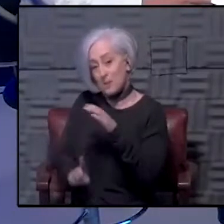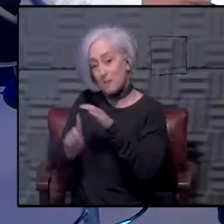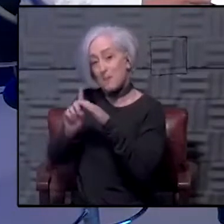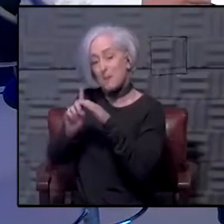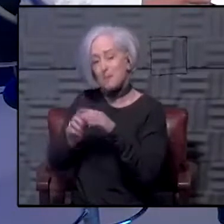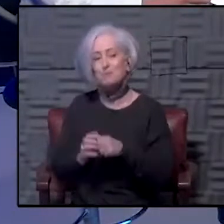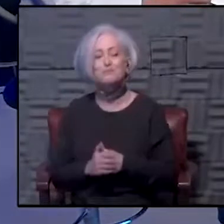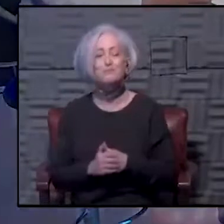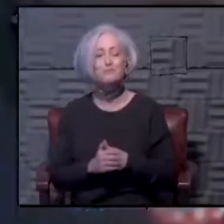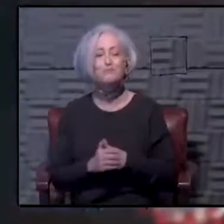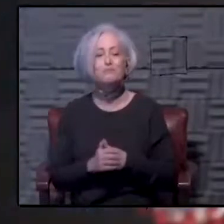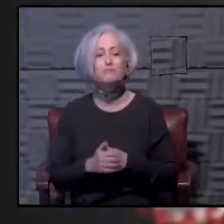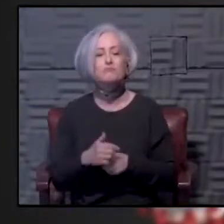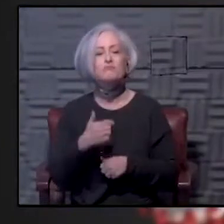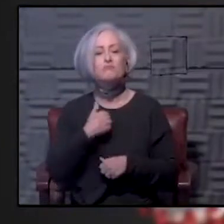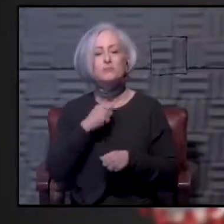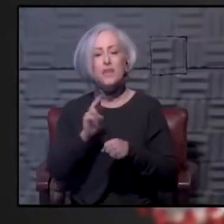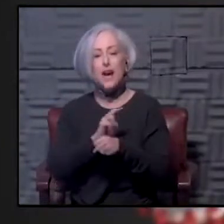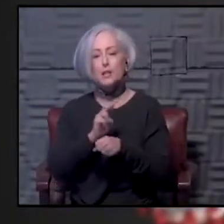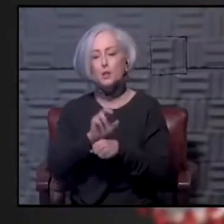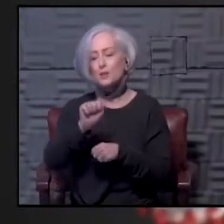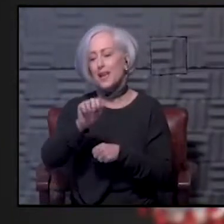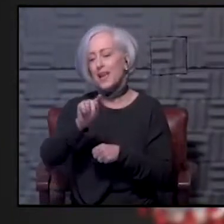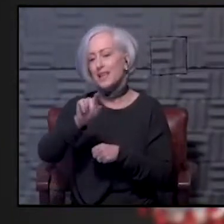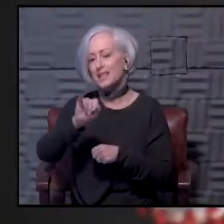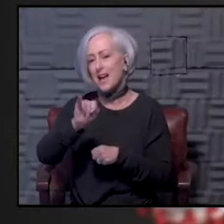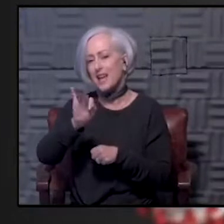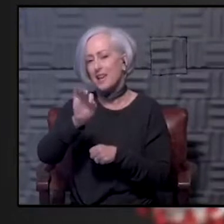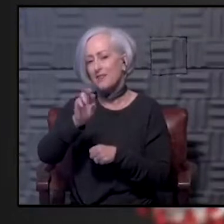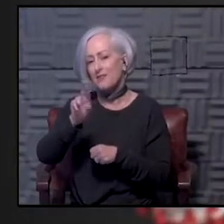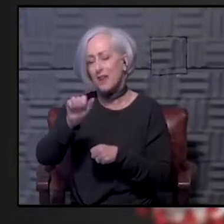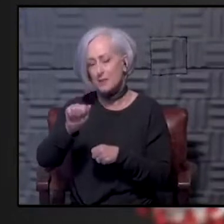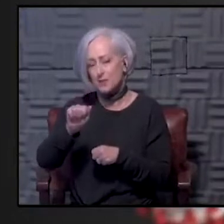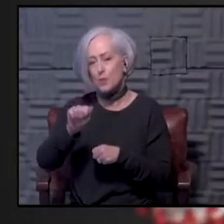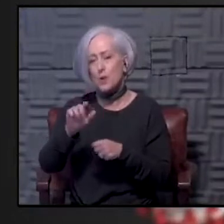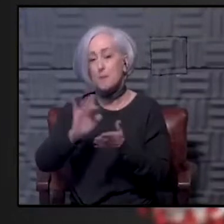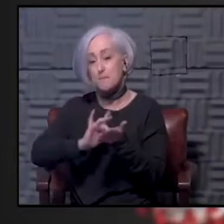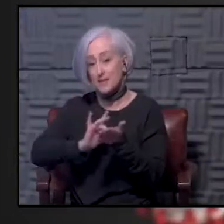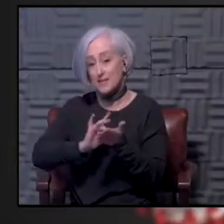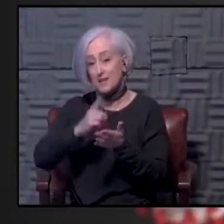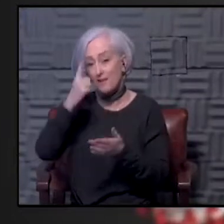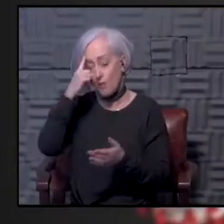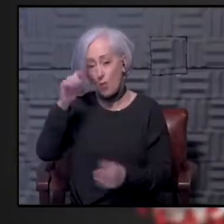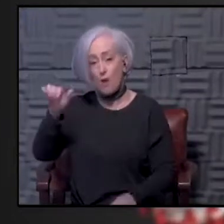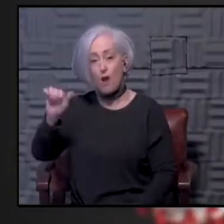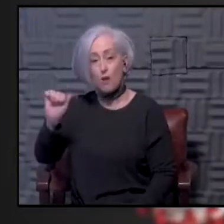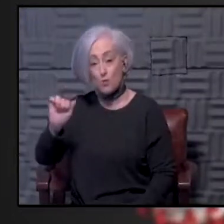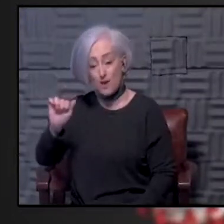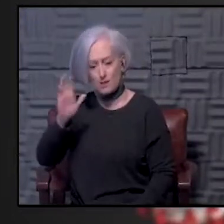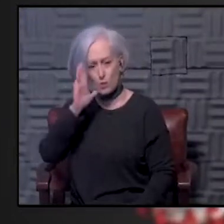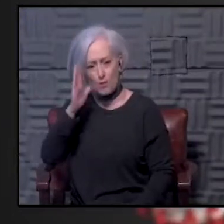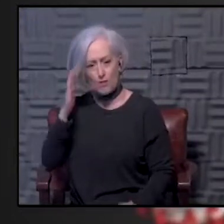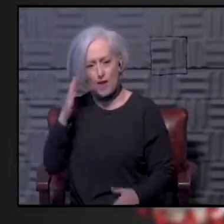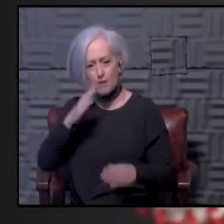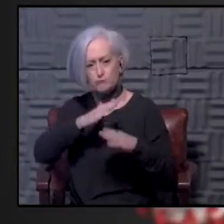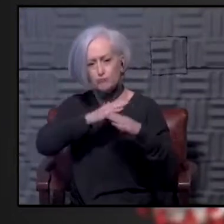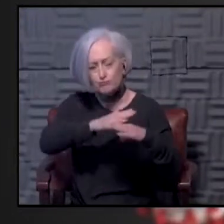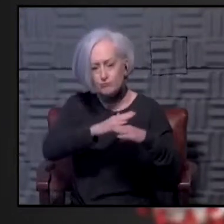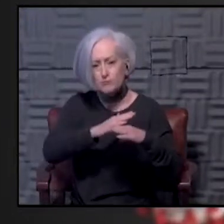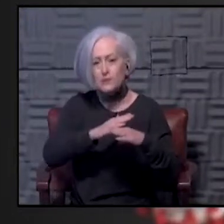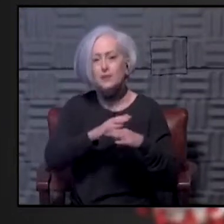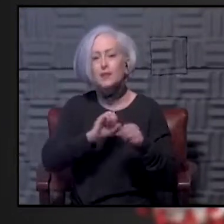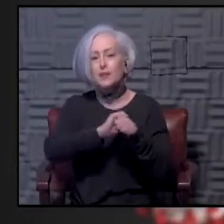question. I take anti-inflammatory medication for arthritis. Will it interfere with the COVID-19 vaccine? Go for